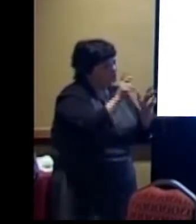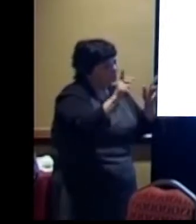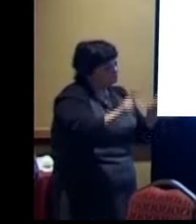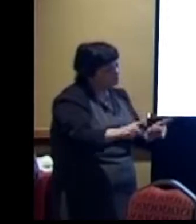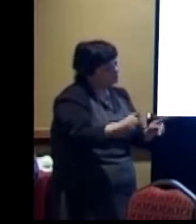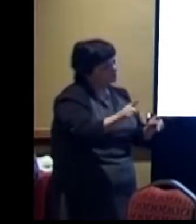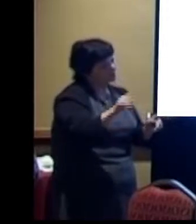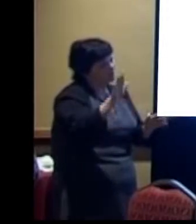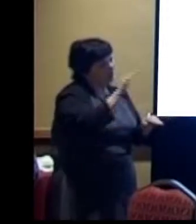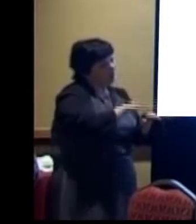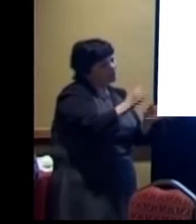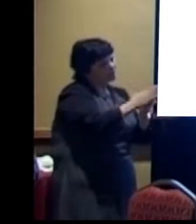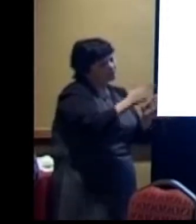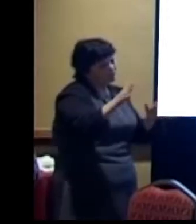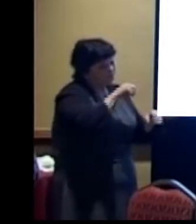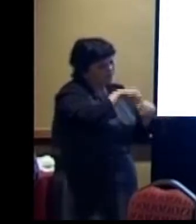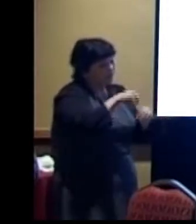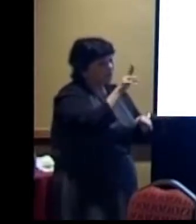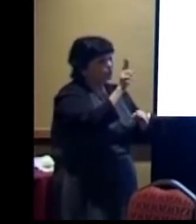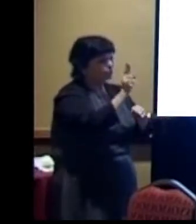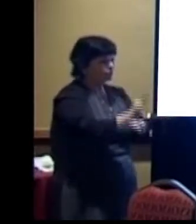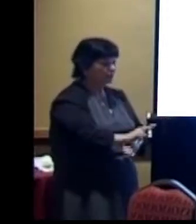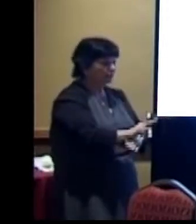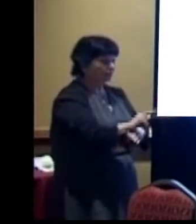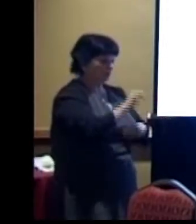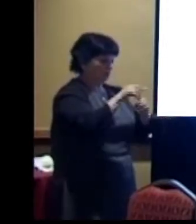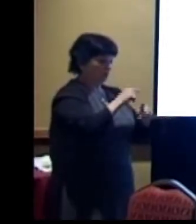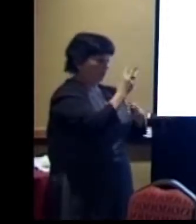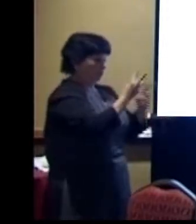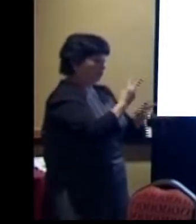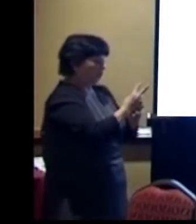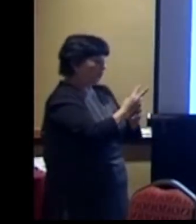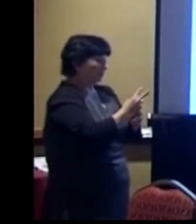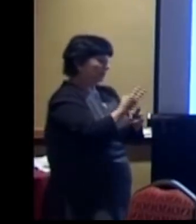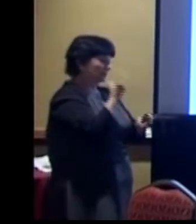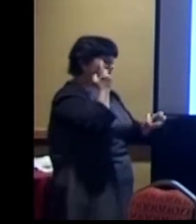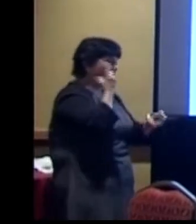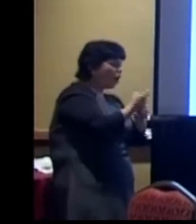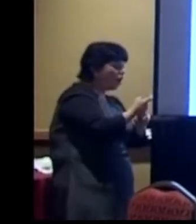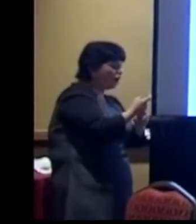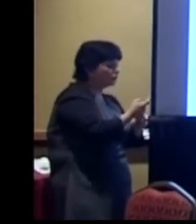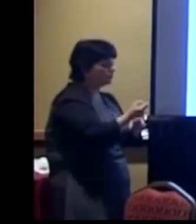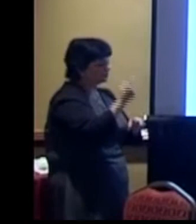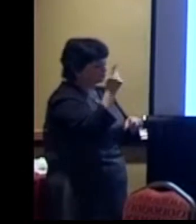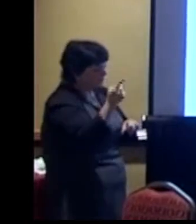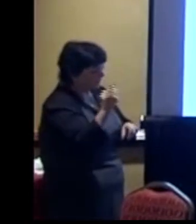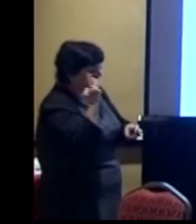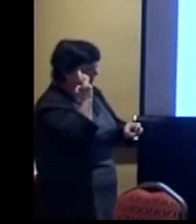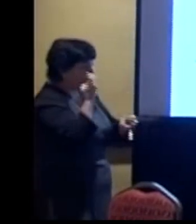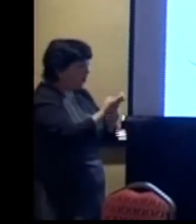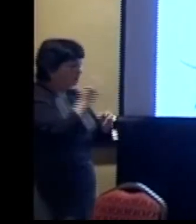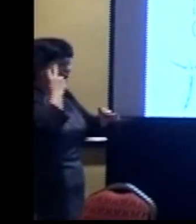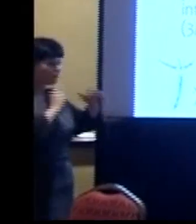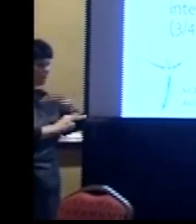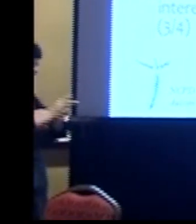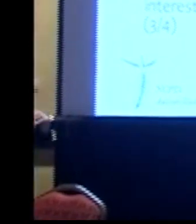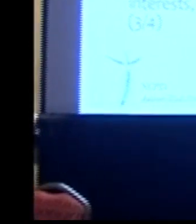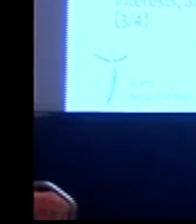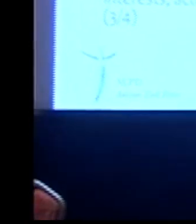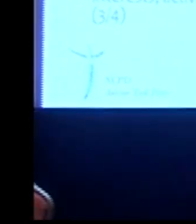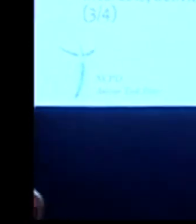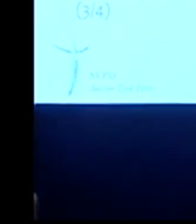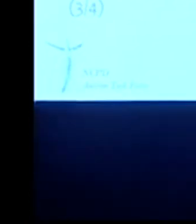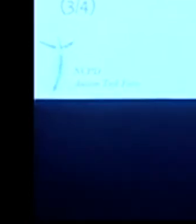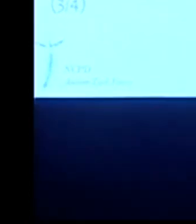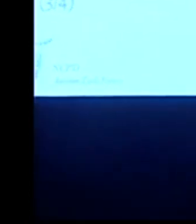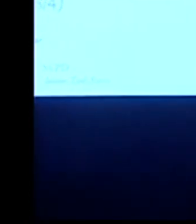those routines. When the world can be a little hard to read and a little unpredictable, if I'm doing the same thing the same